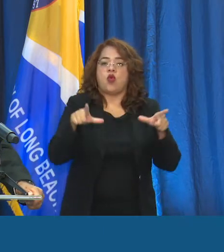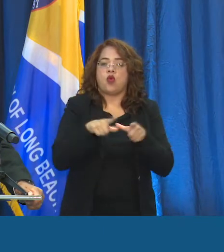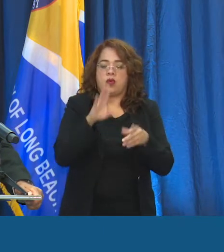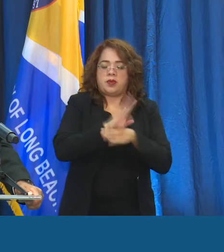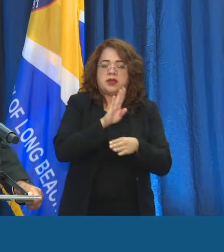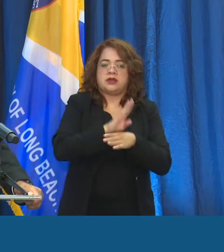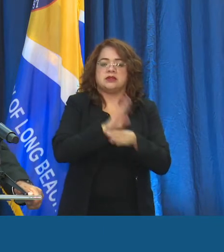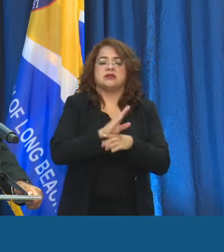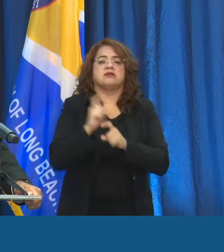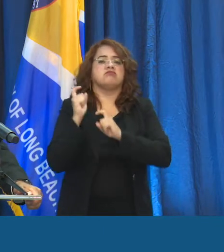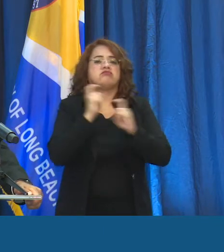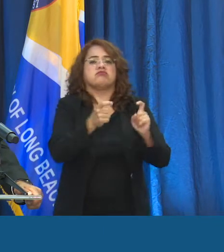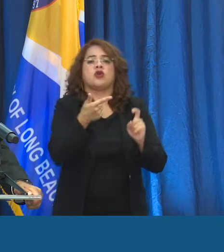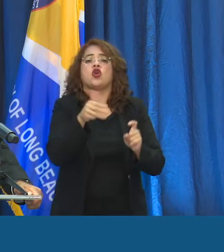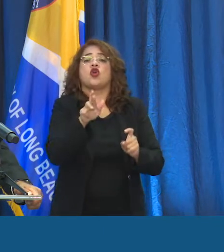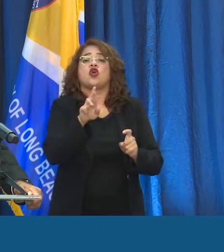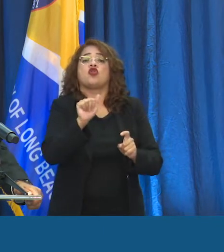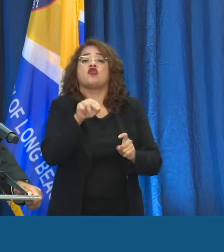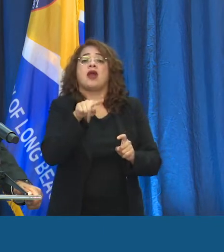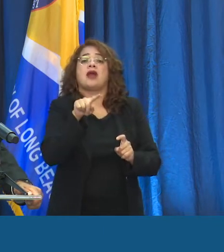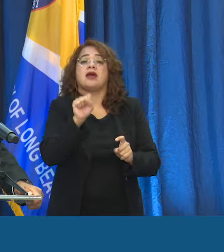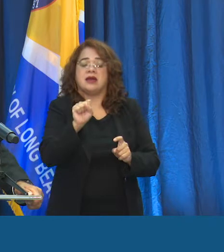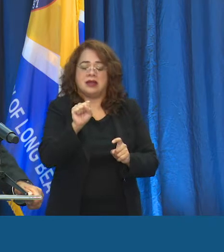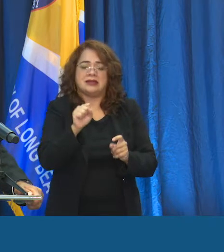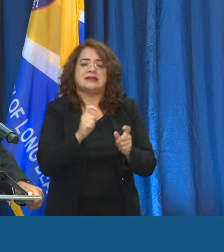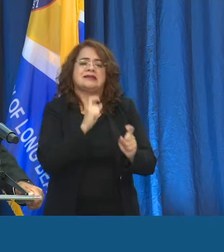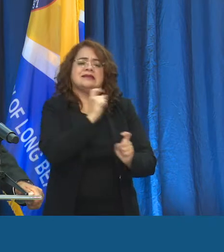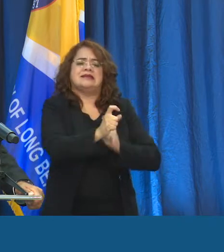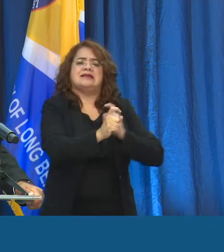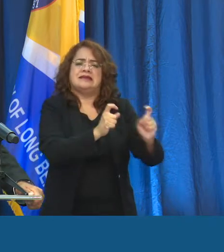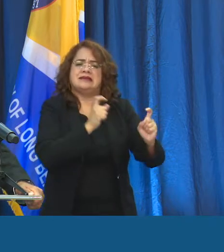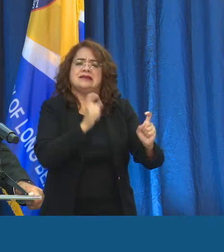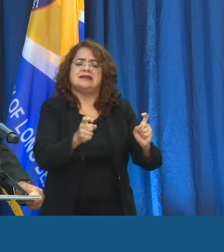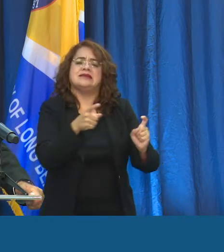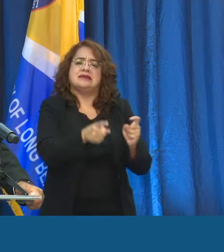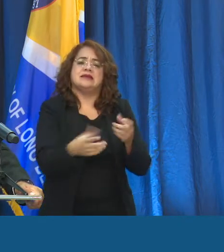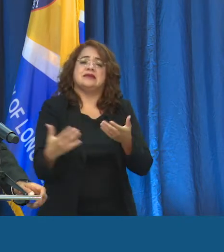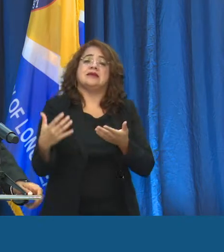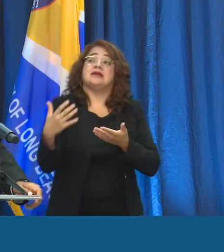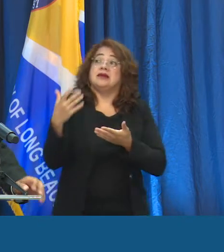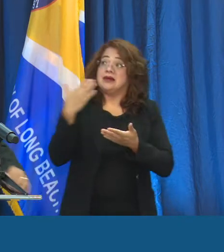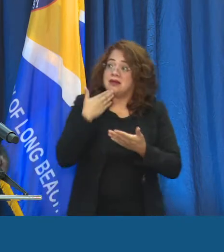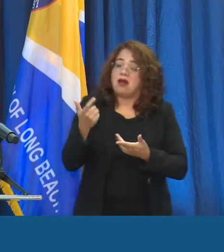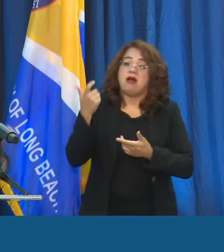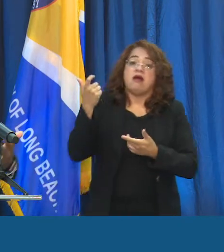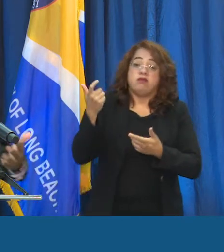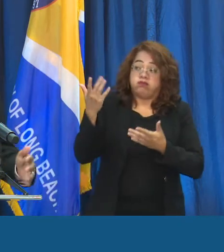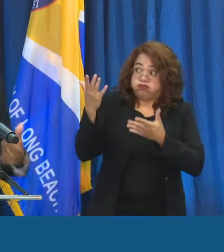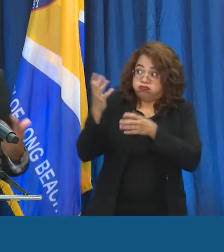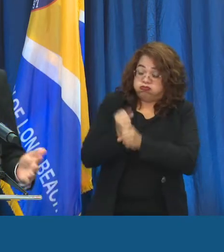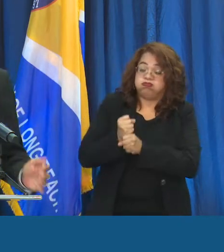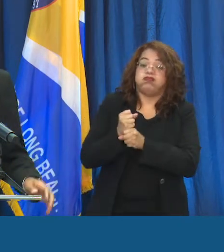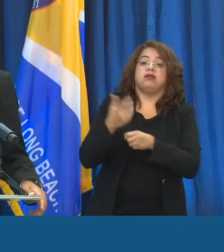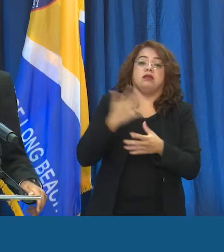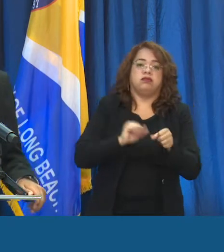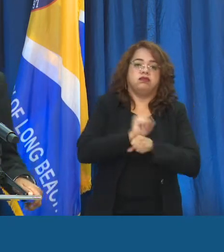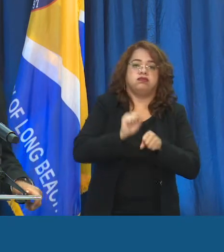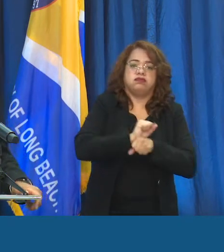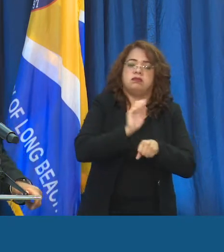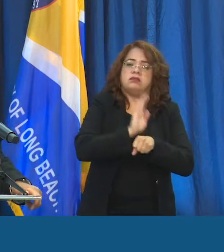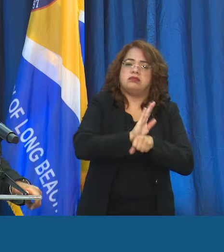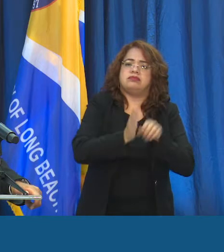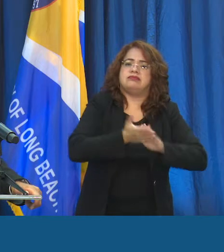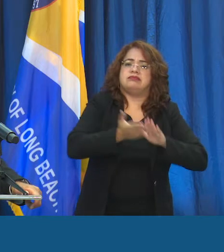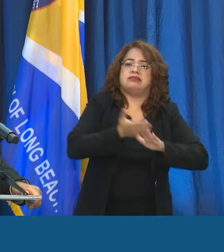grants to ensure that small businesses can get past this really tough time for workers. There's $1 million that I called for to